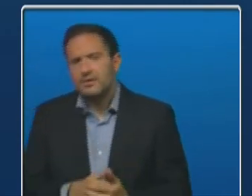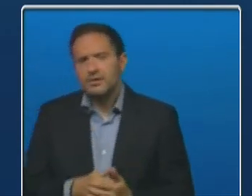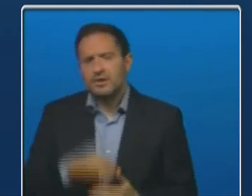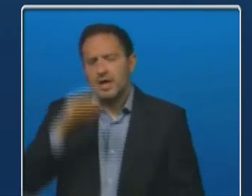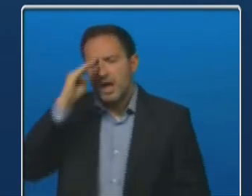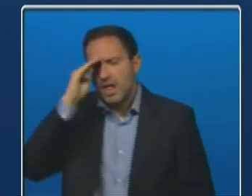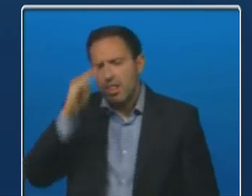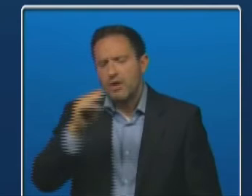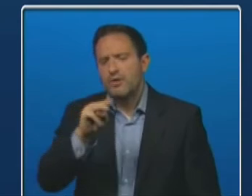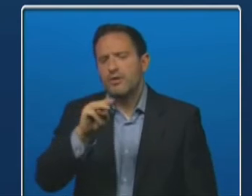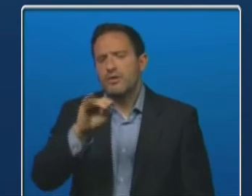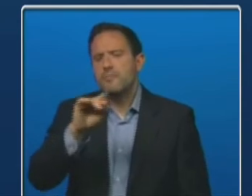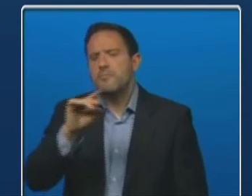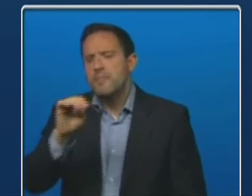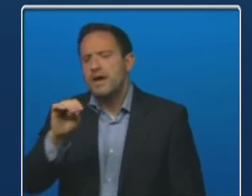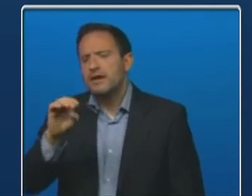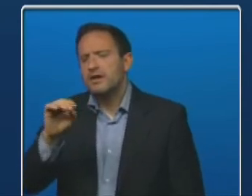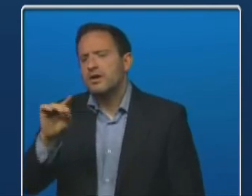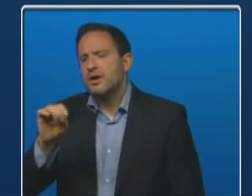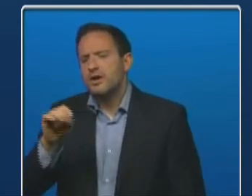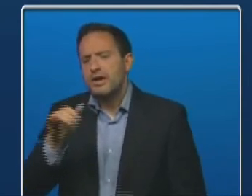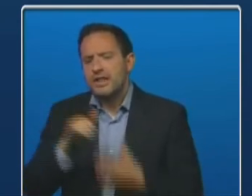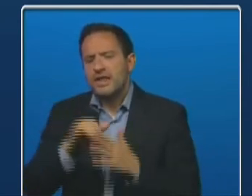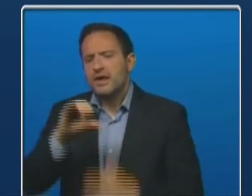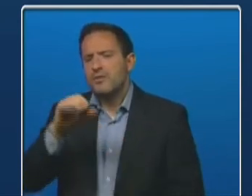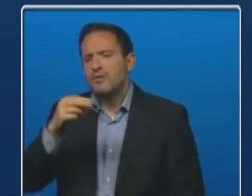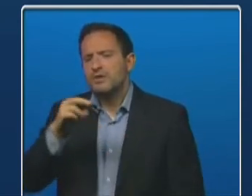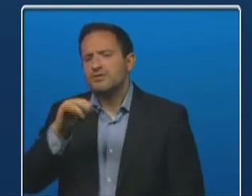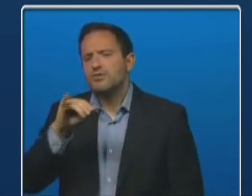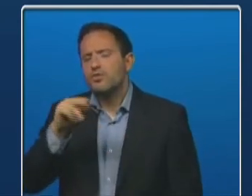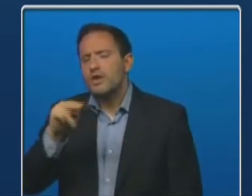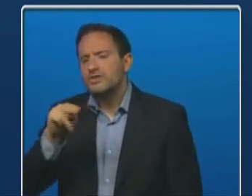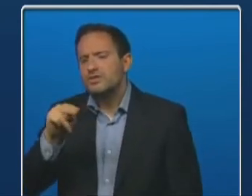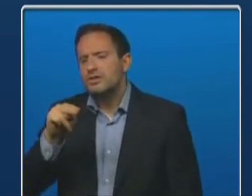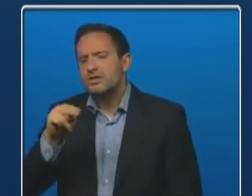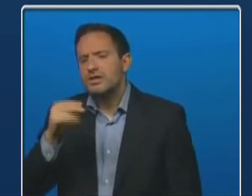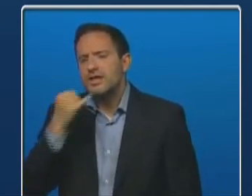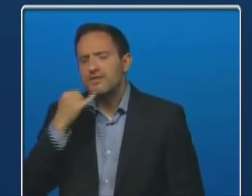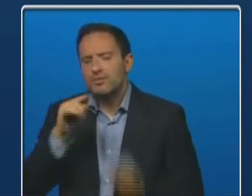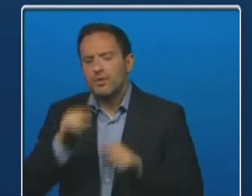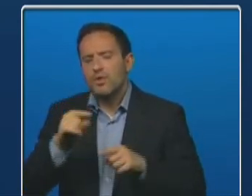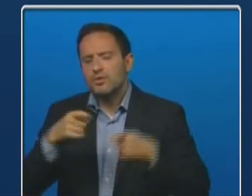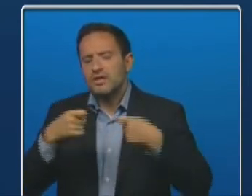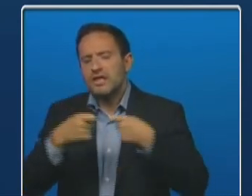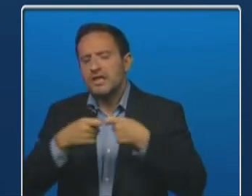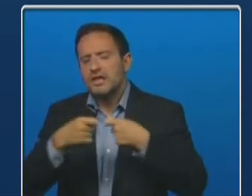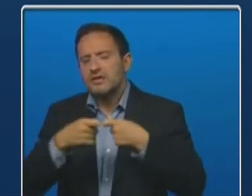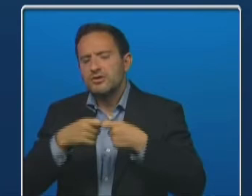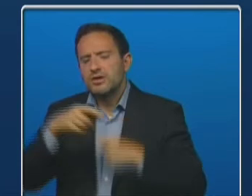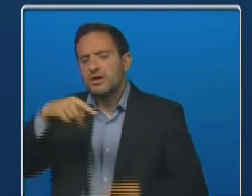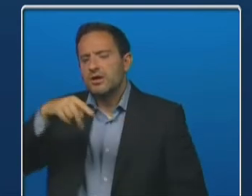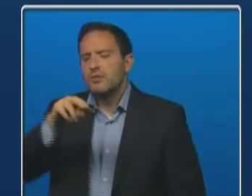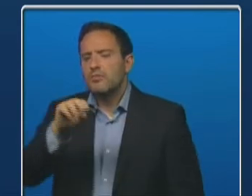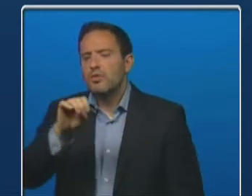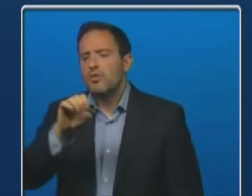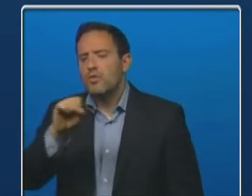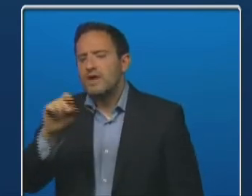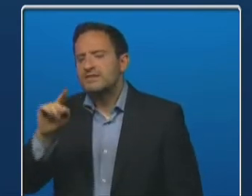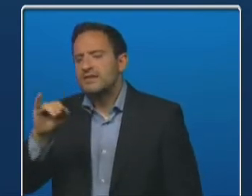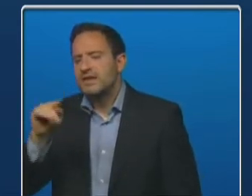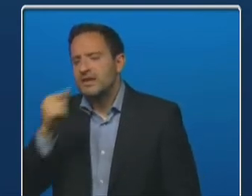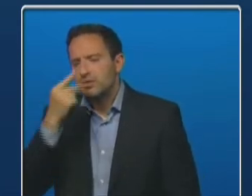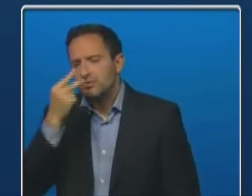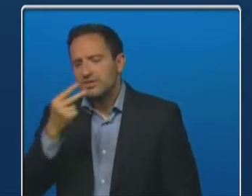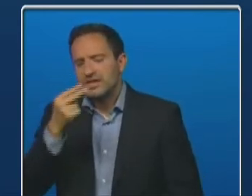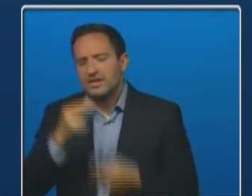Olivia. This is Michael Cook. That was Kristen Koslap. And if you go to our electronic press kit, you'll see her name and title. It